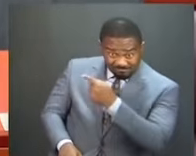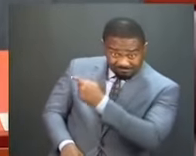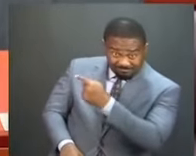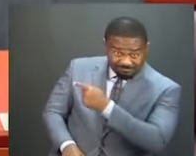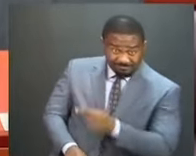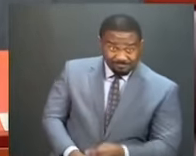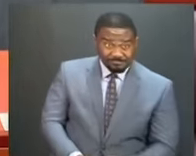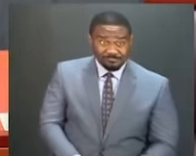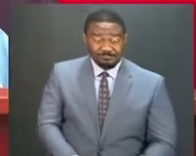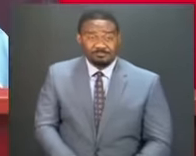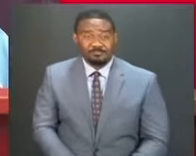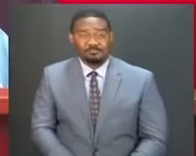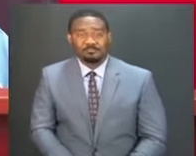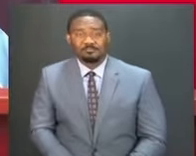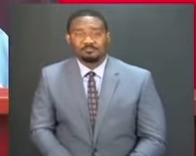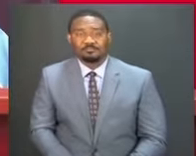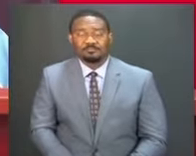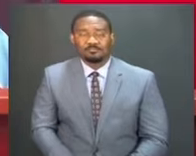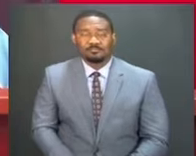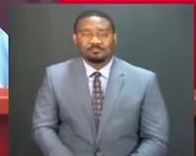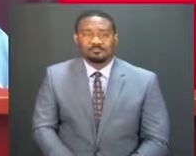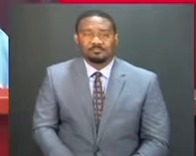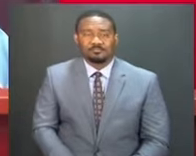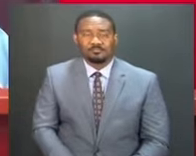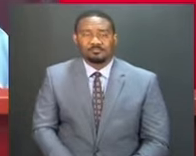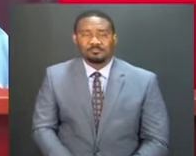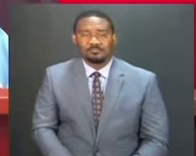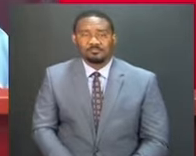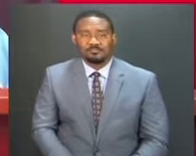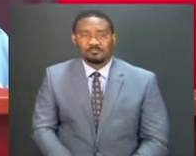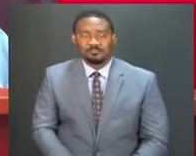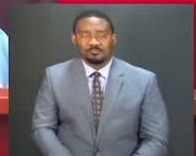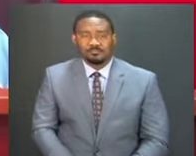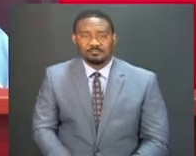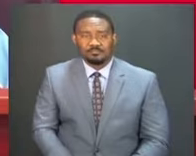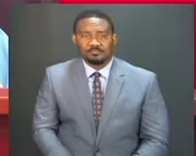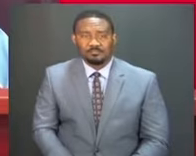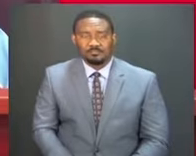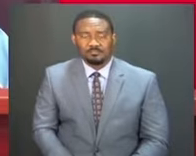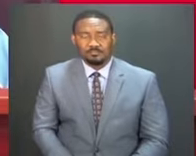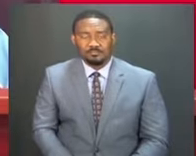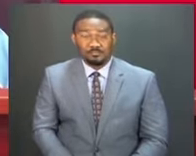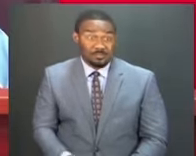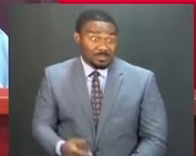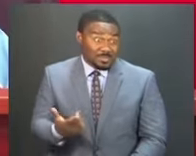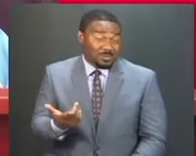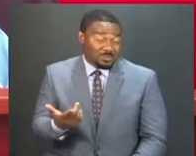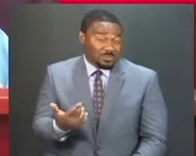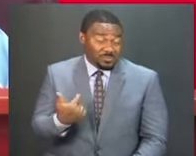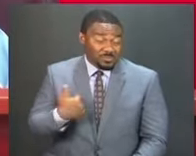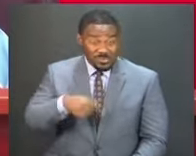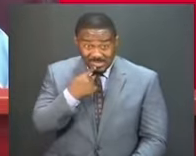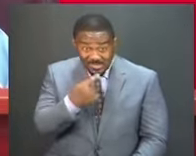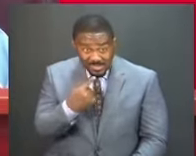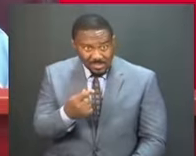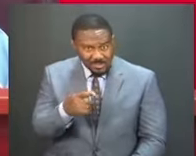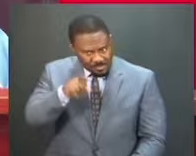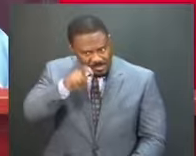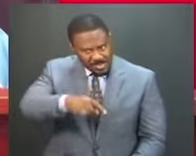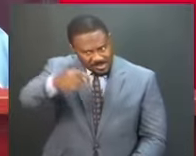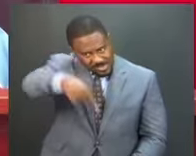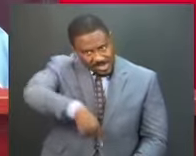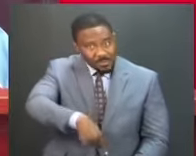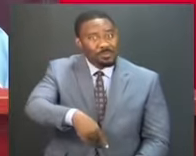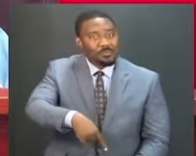what is that? You can speak. We are saying that you have to come to the House. And so